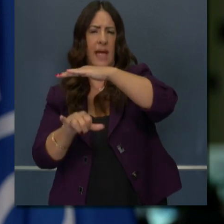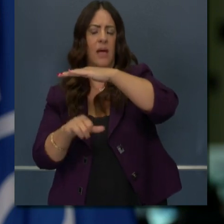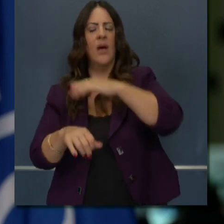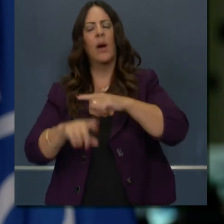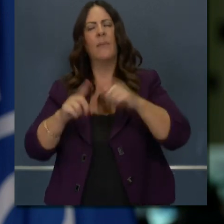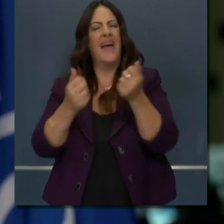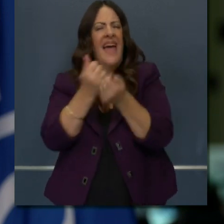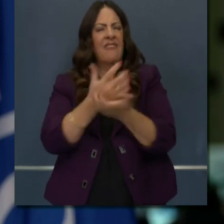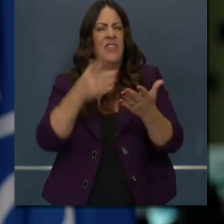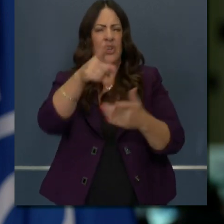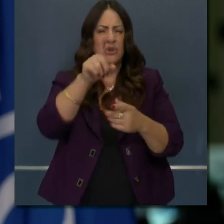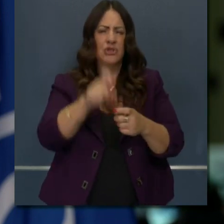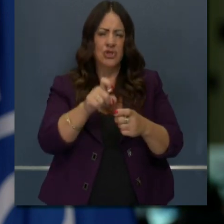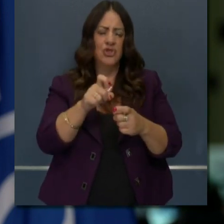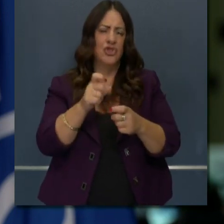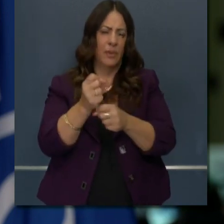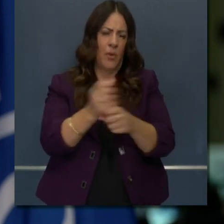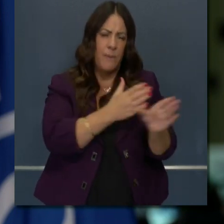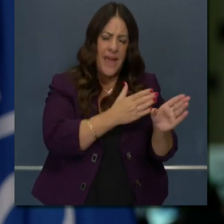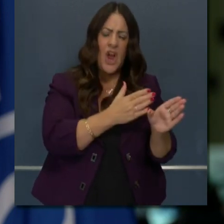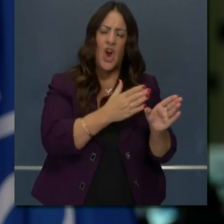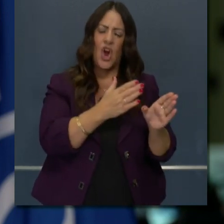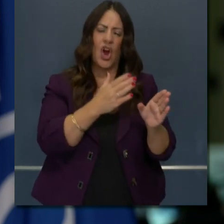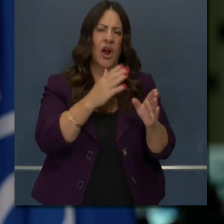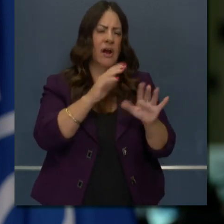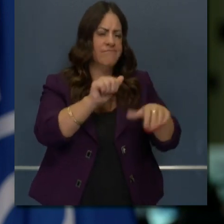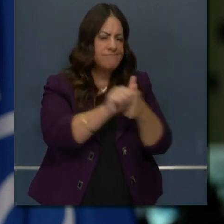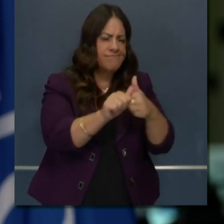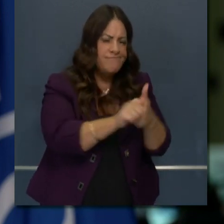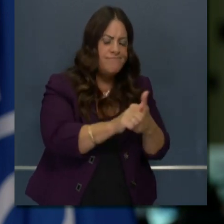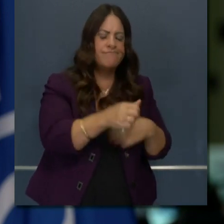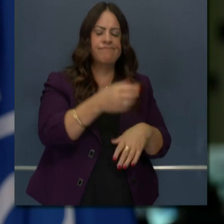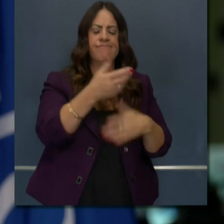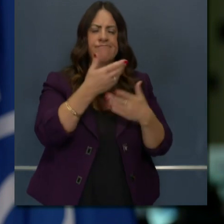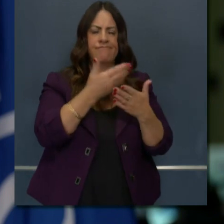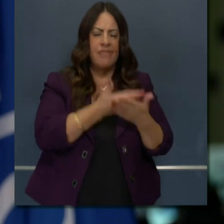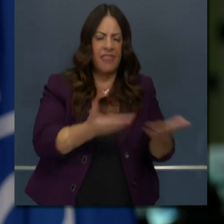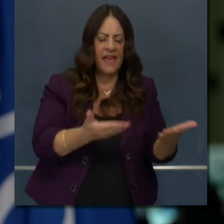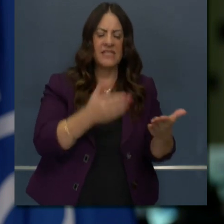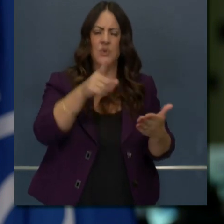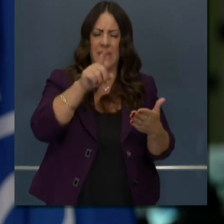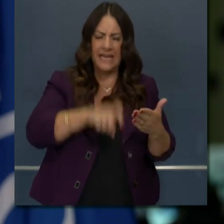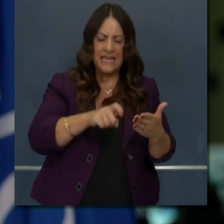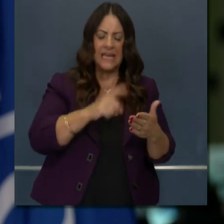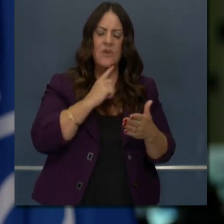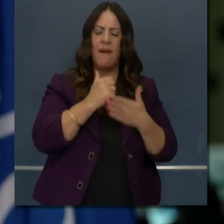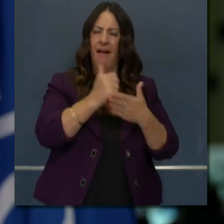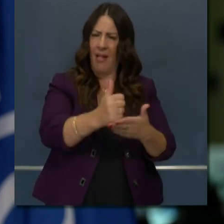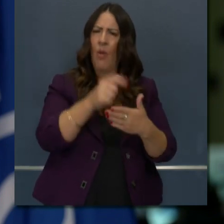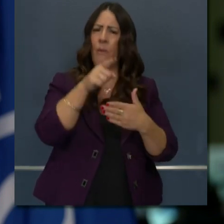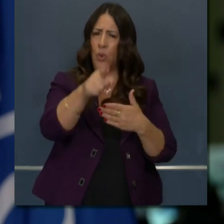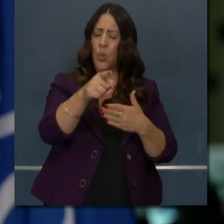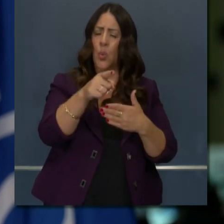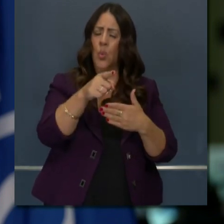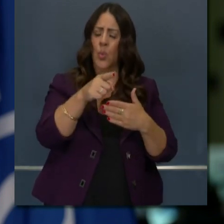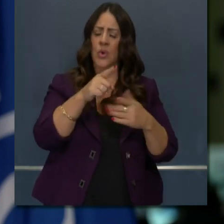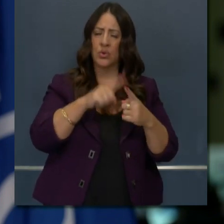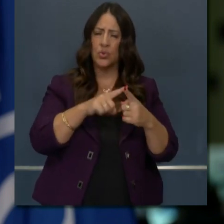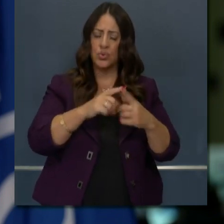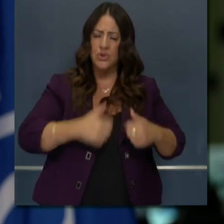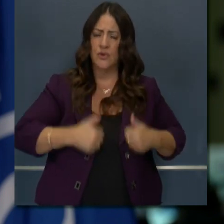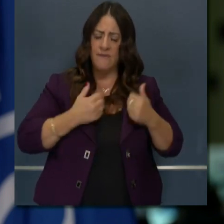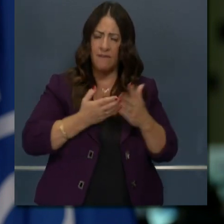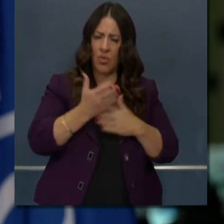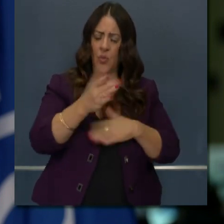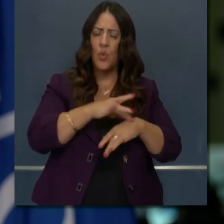earthquake preparedness that you will be reminded to think about in practicing the very short drop, cover, and hold on drill on Shakeout